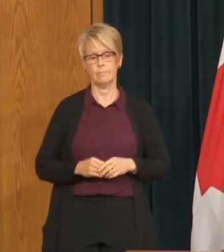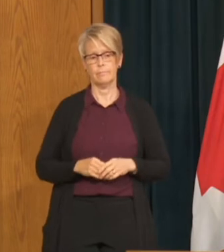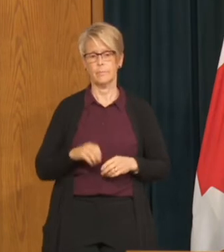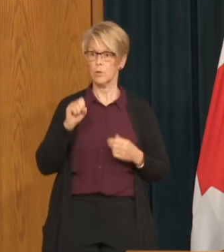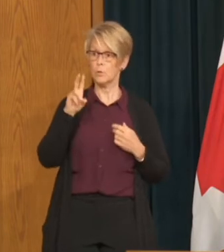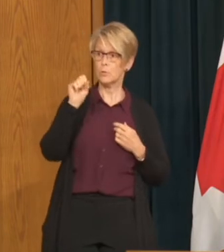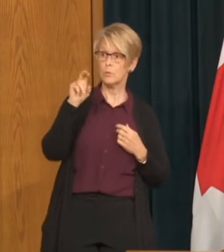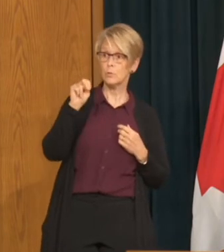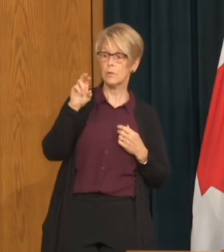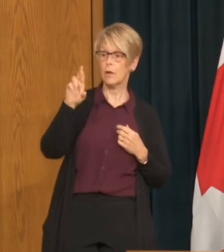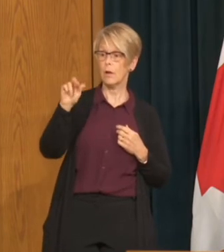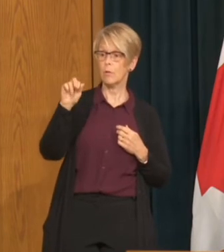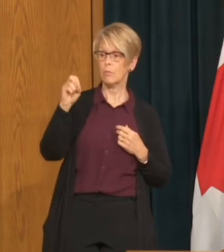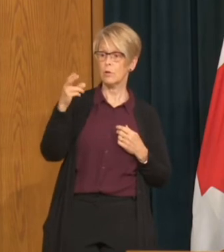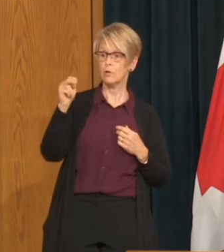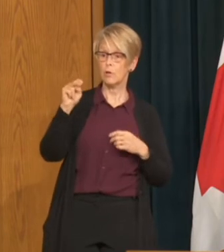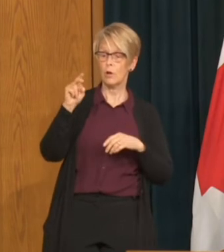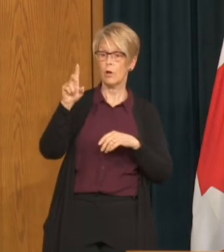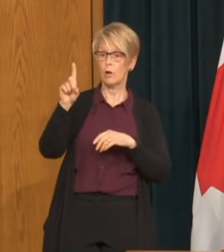Susan or Rashad?